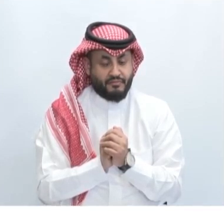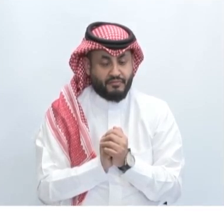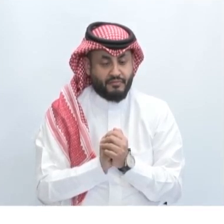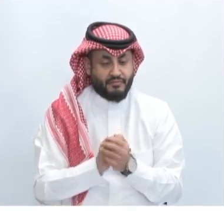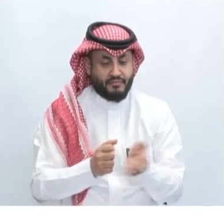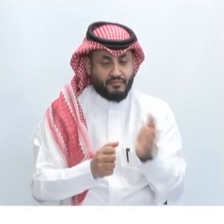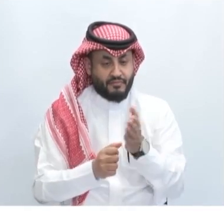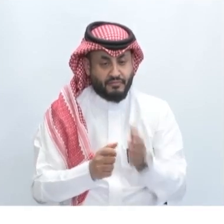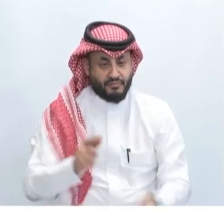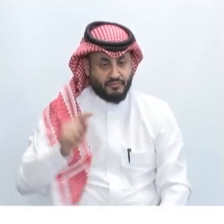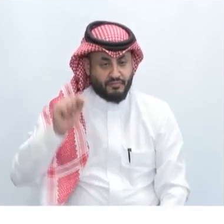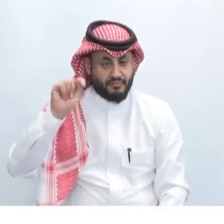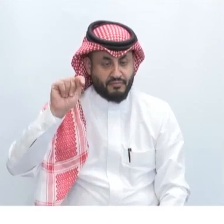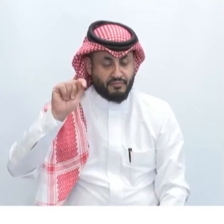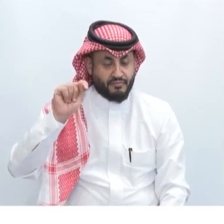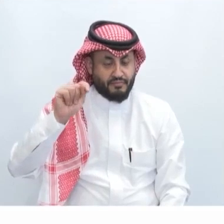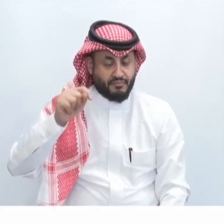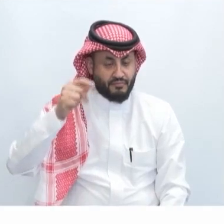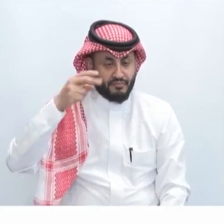a good writing.